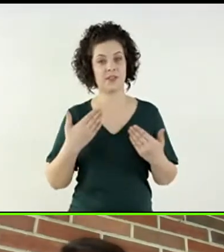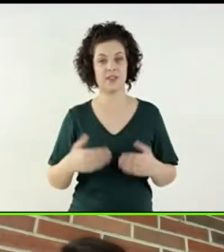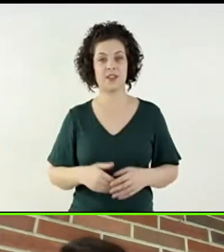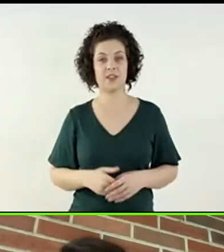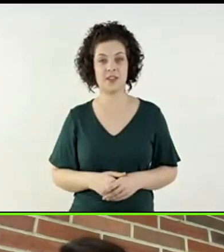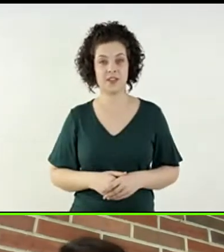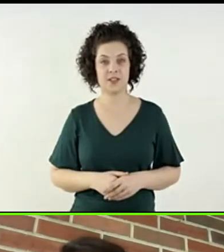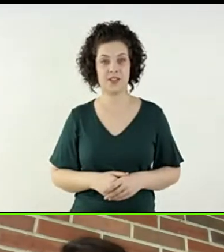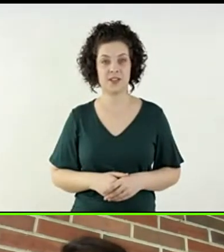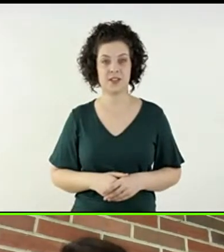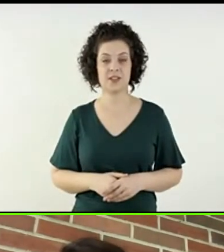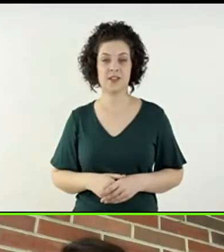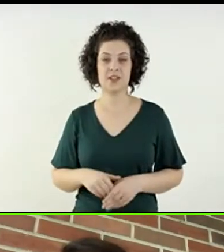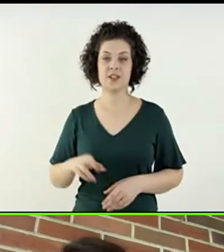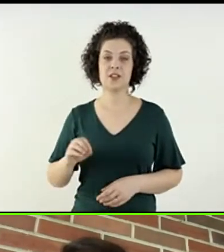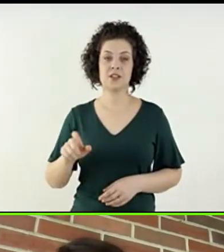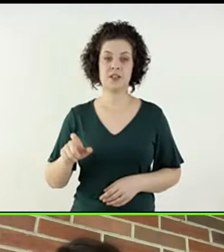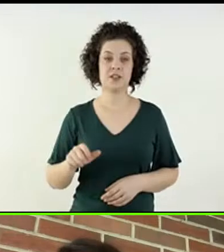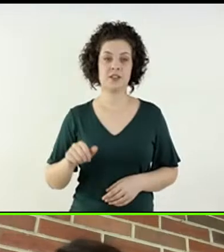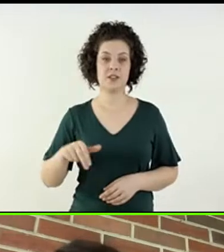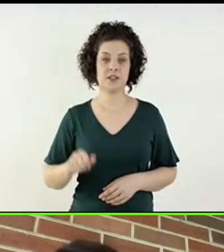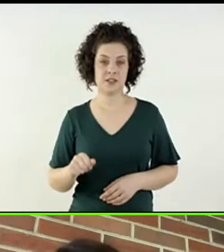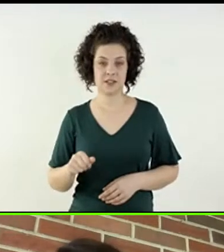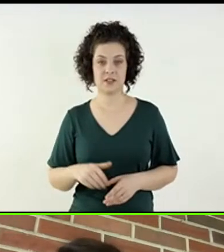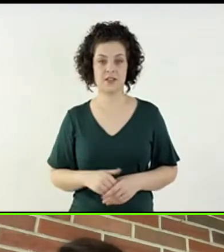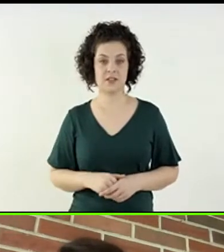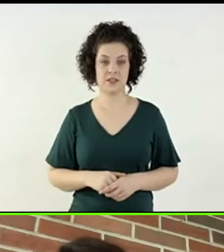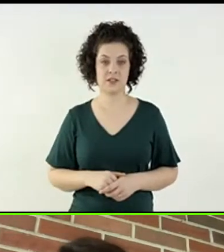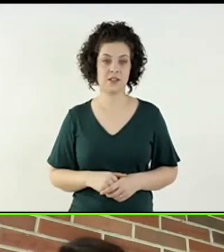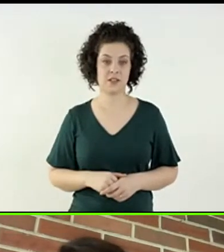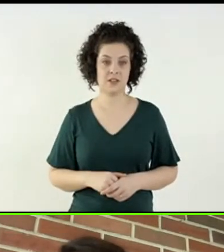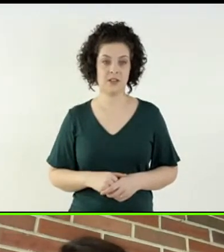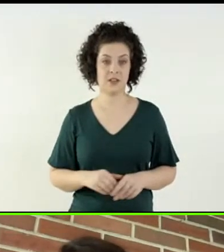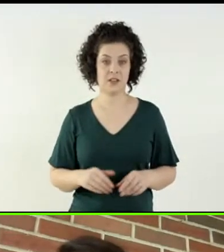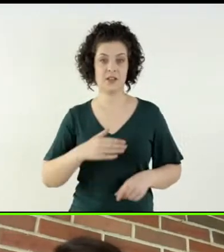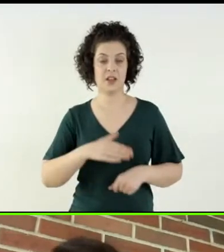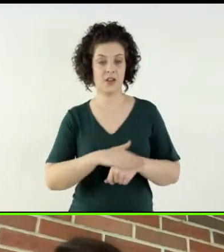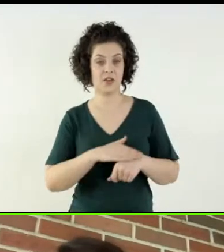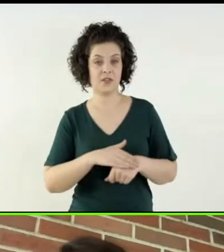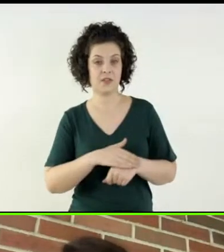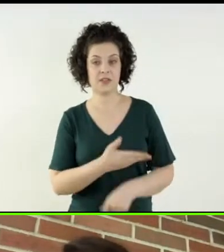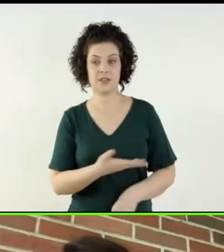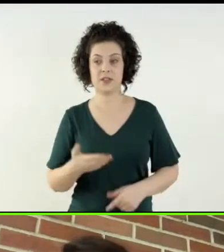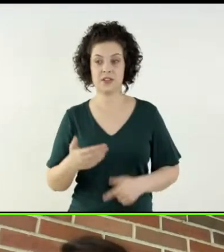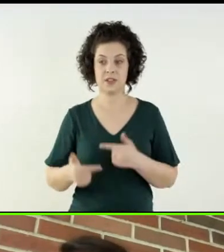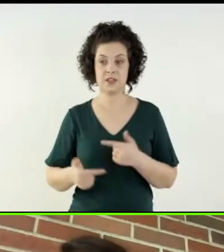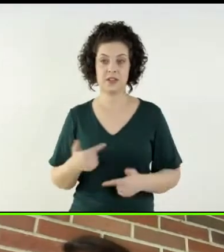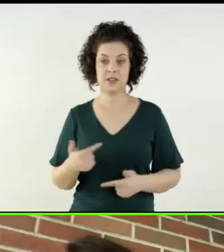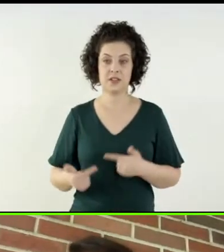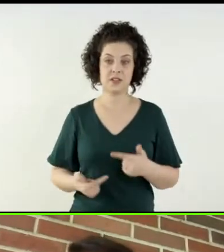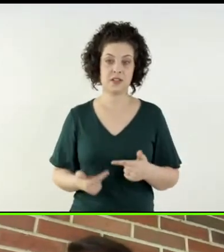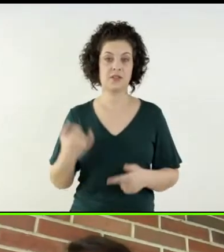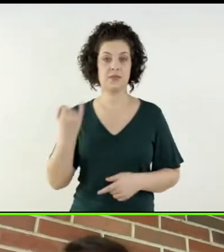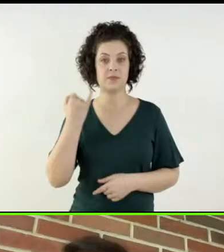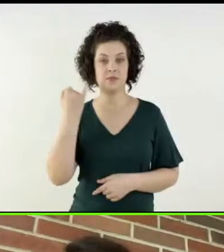conversation with you, and your work has been so meaningful for me over the years in different ways. So I hope to continue the conversation